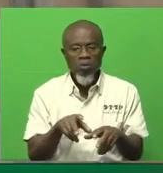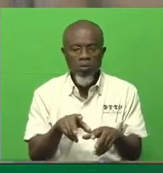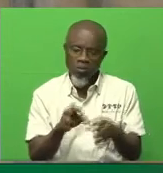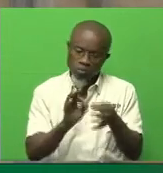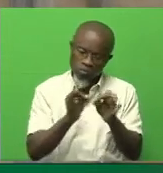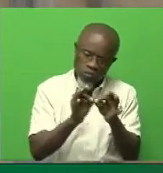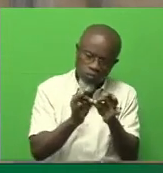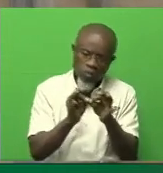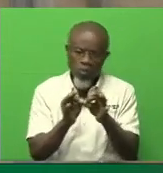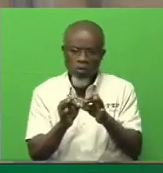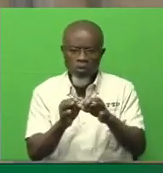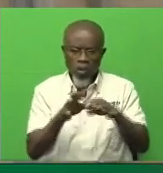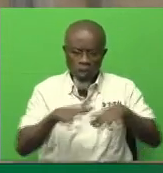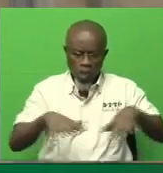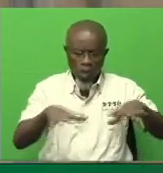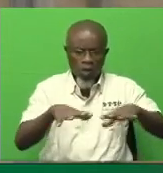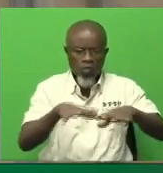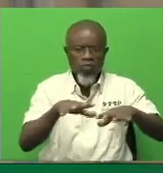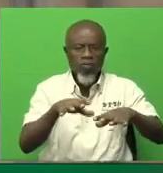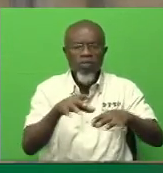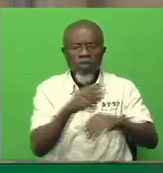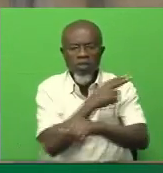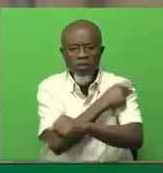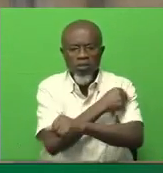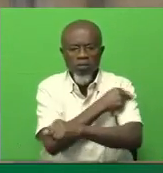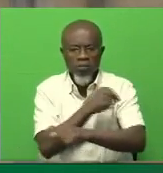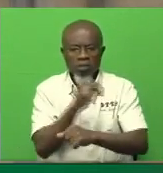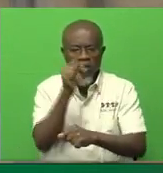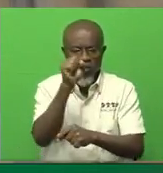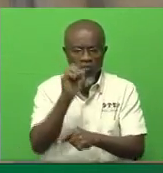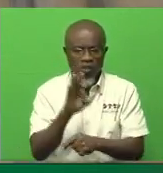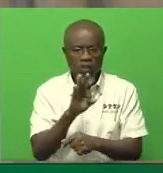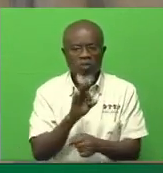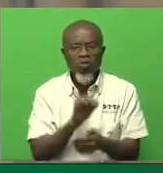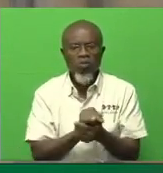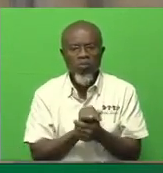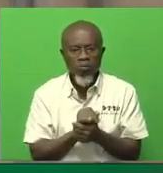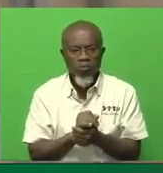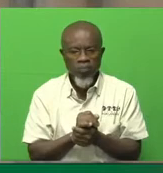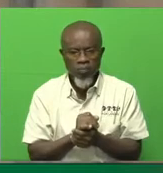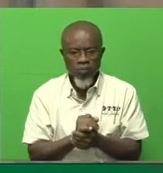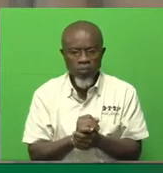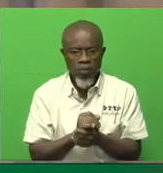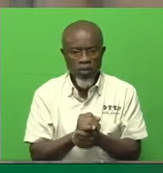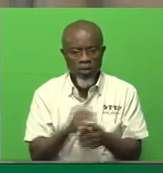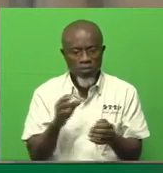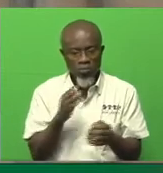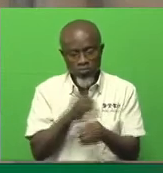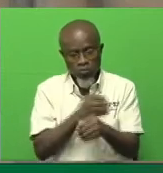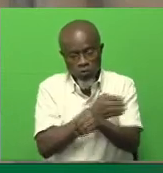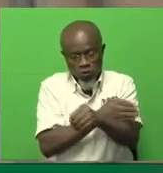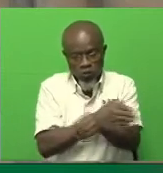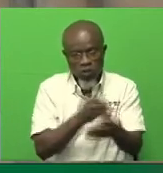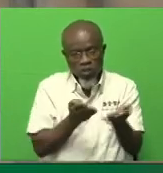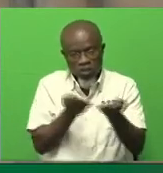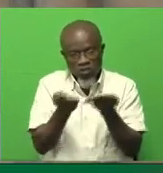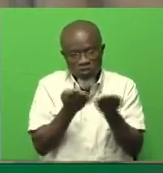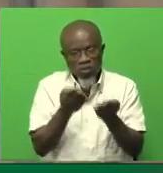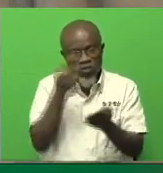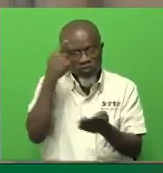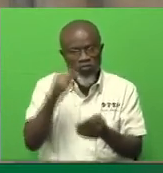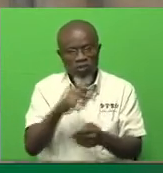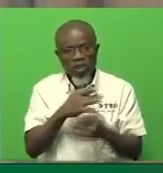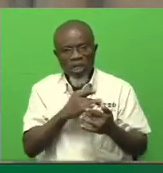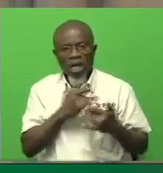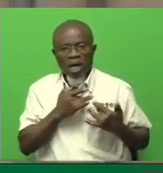General Hospital and also making Provisions for improving the provision of cardiac services something that